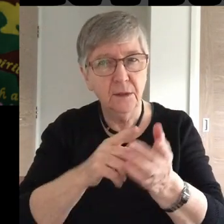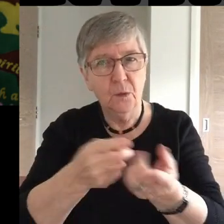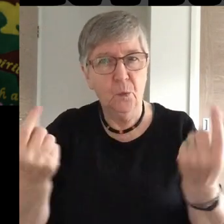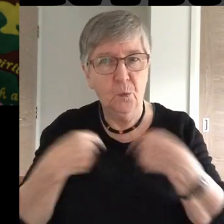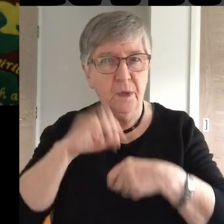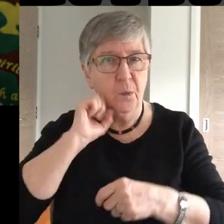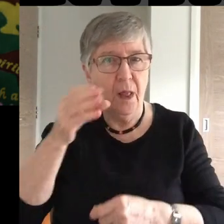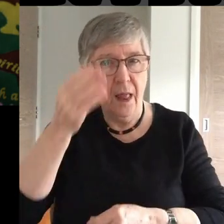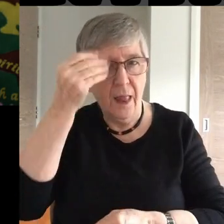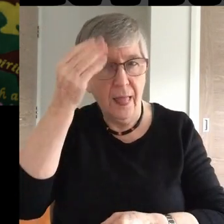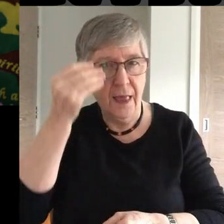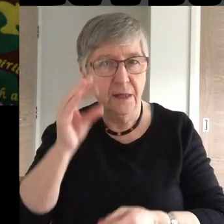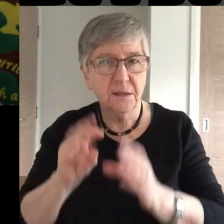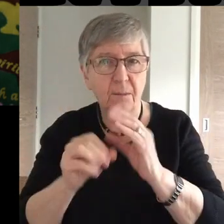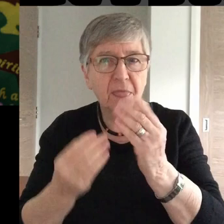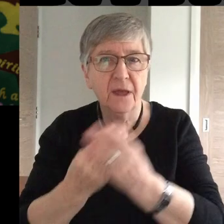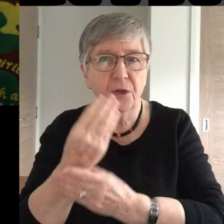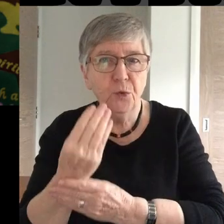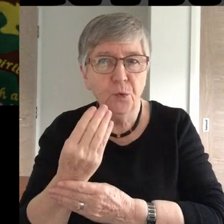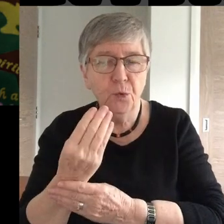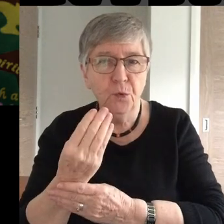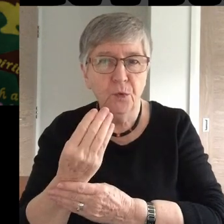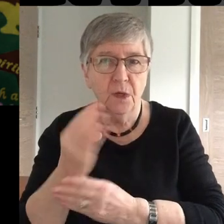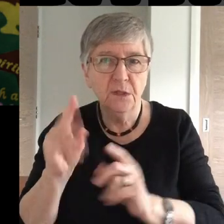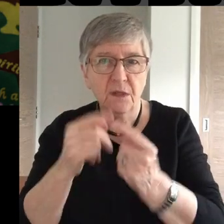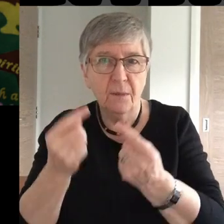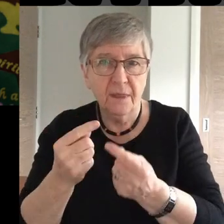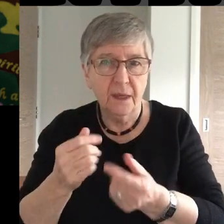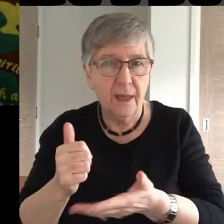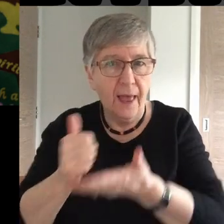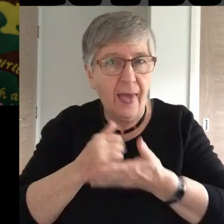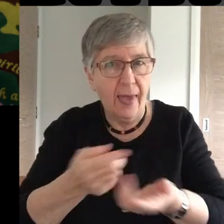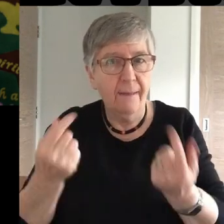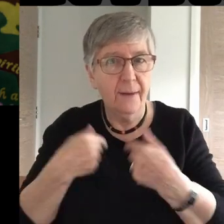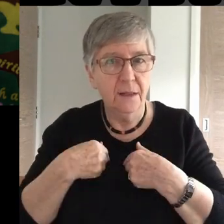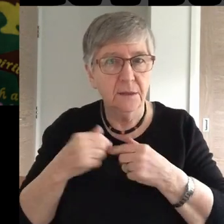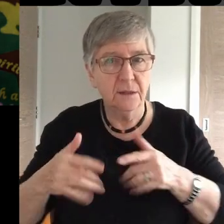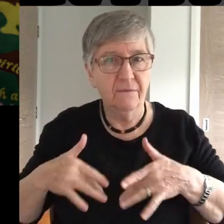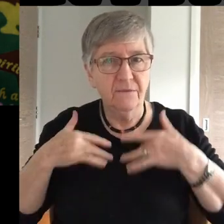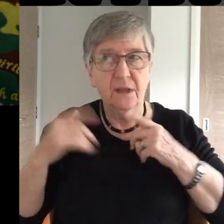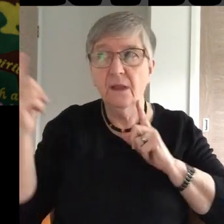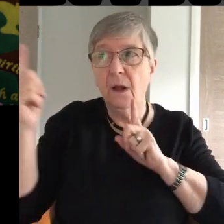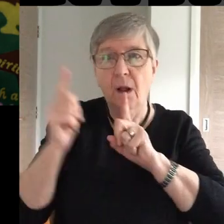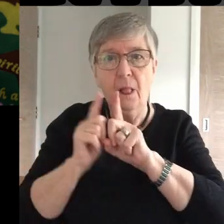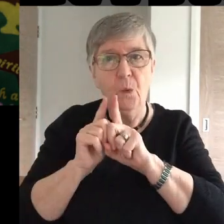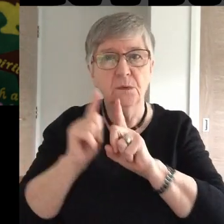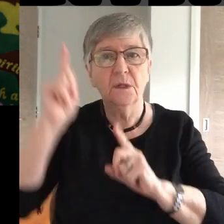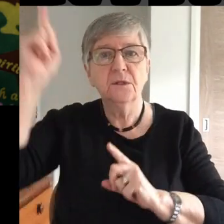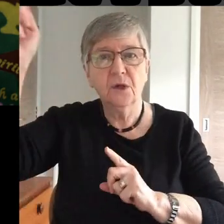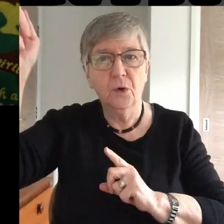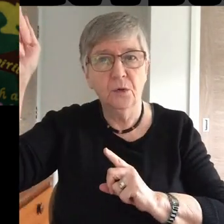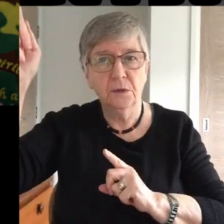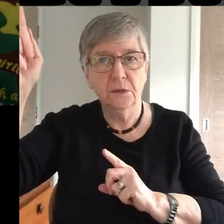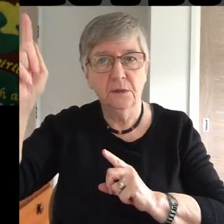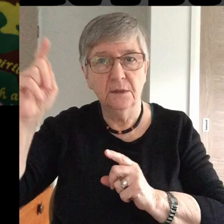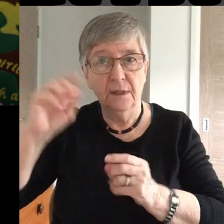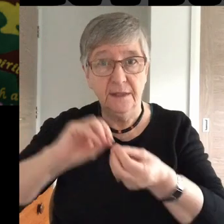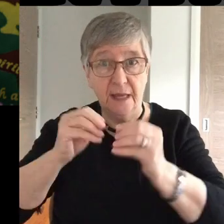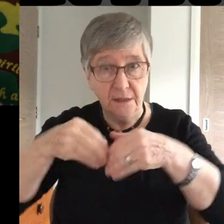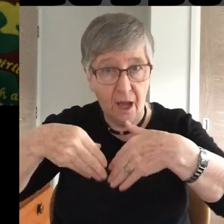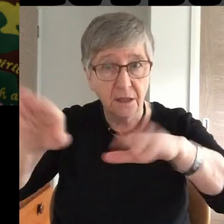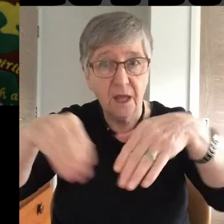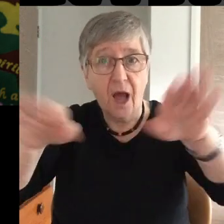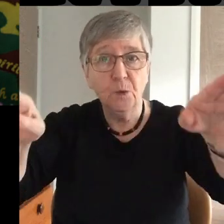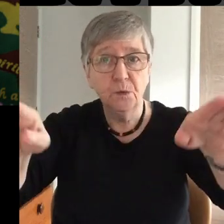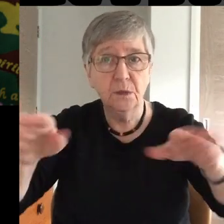Something that would motivate us and draw us closer to his presence and send us further out in his work.